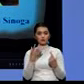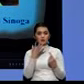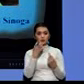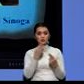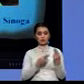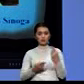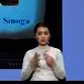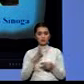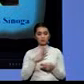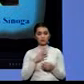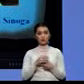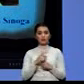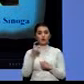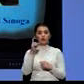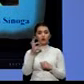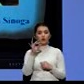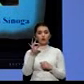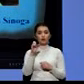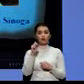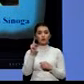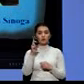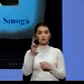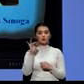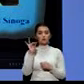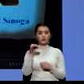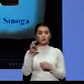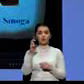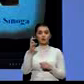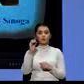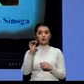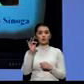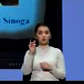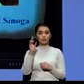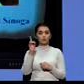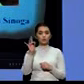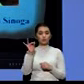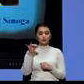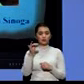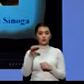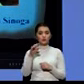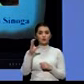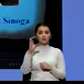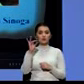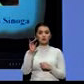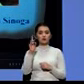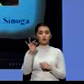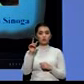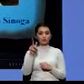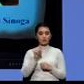aks etgan. Al-Xorazmiyga, Abu Rayhon Biruniyga, Abu Ali ibn